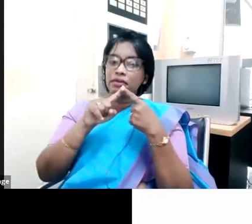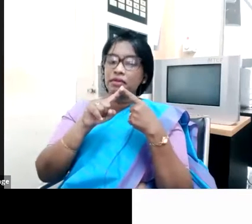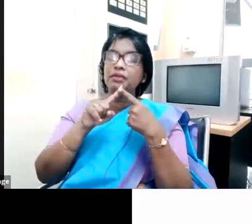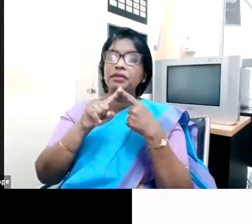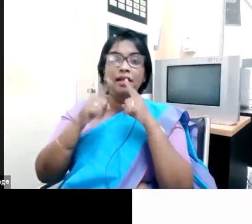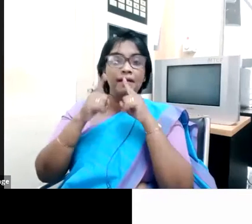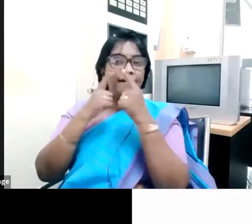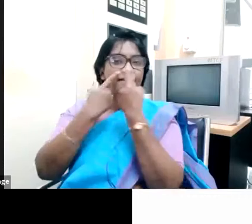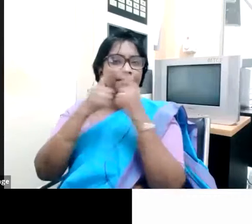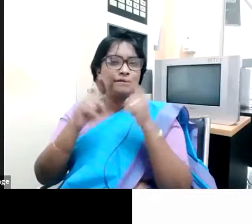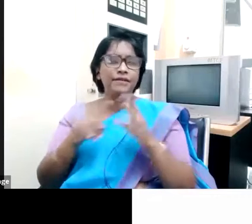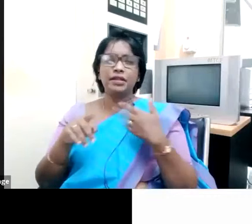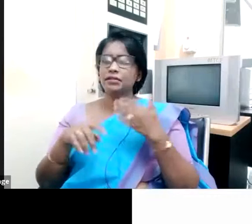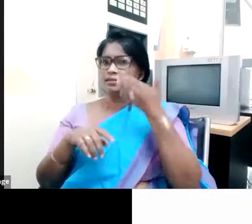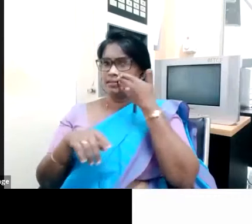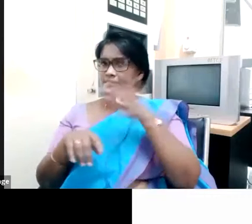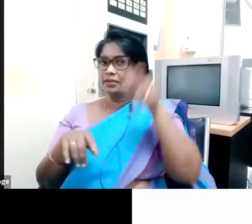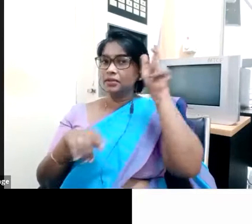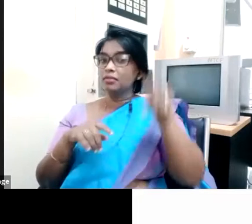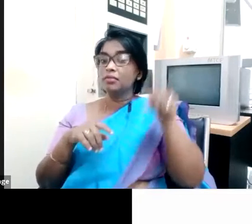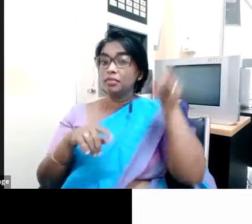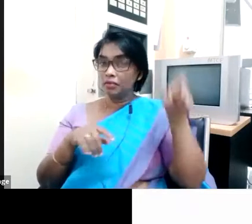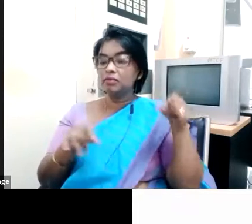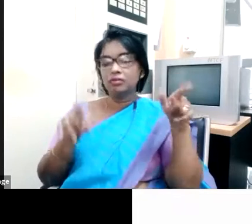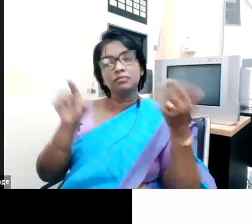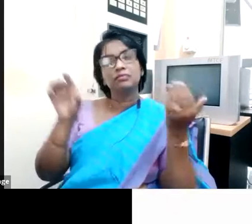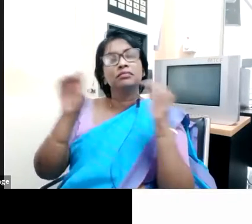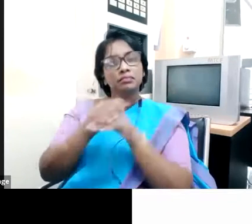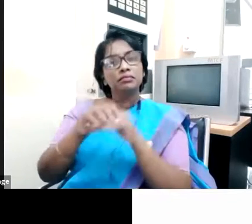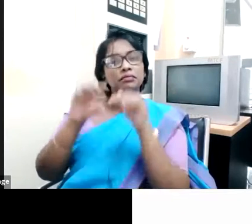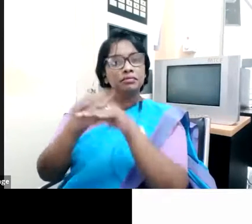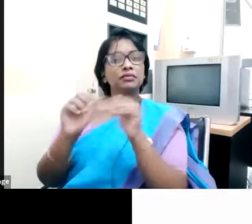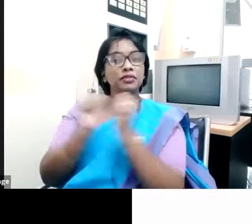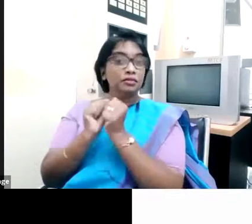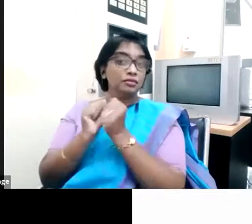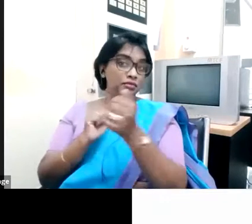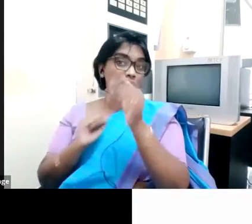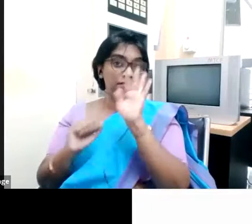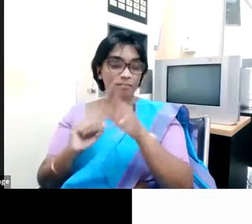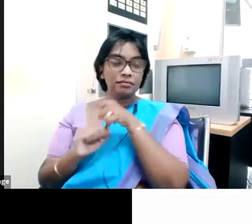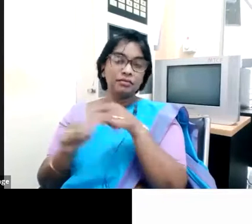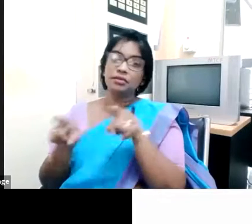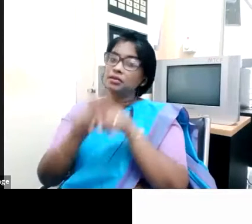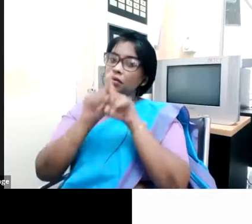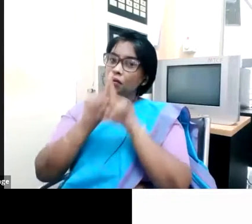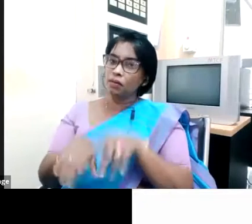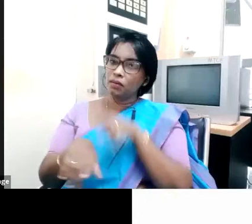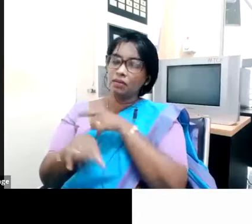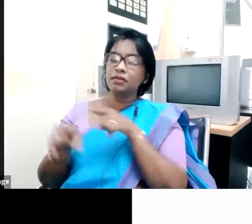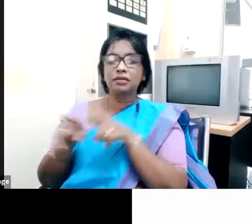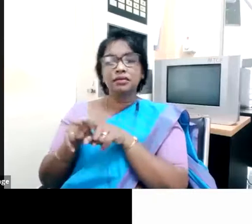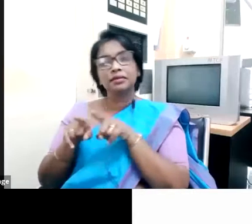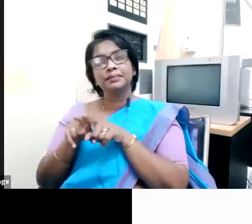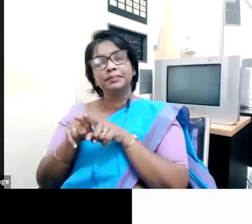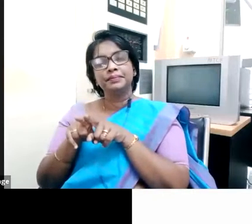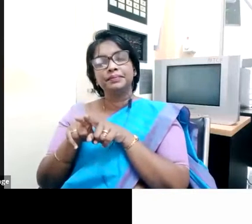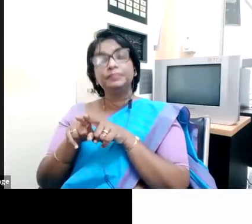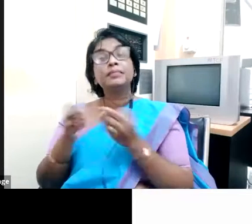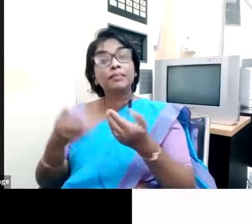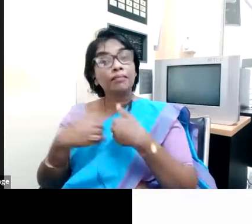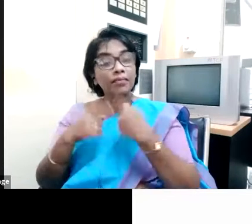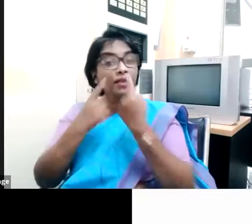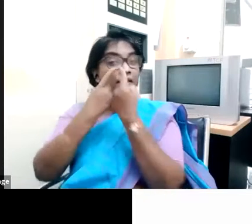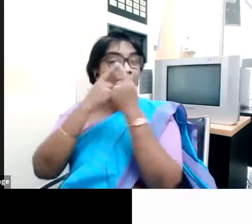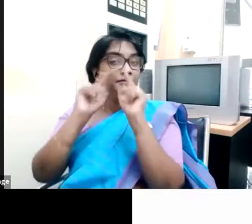talent pipeline, then also develop more diverse management team.